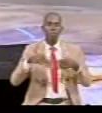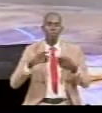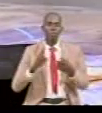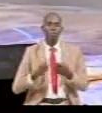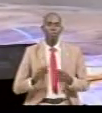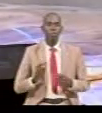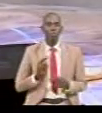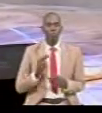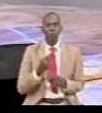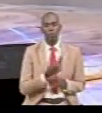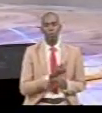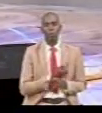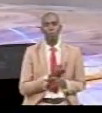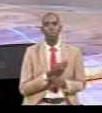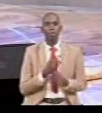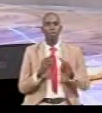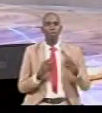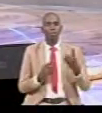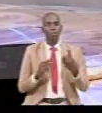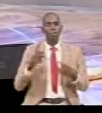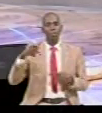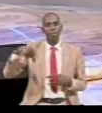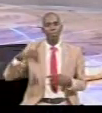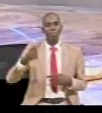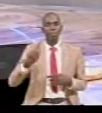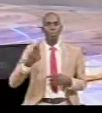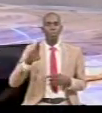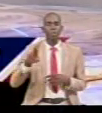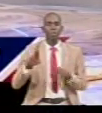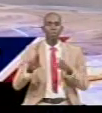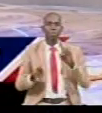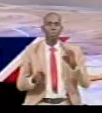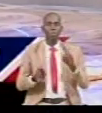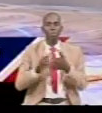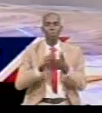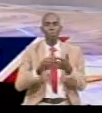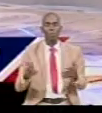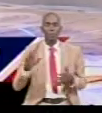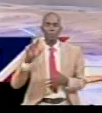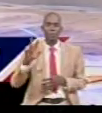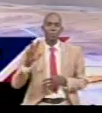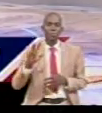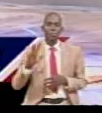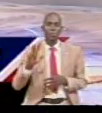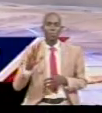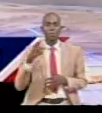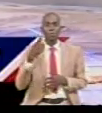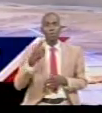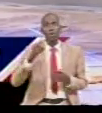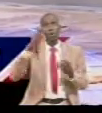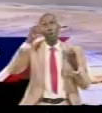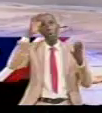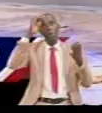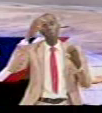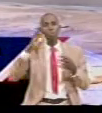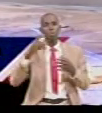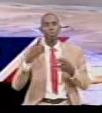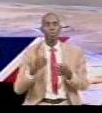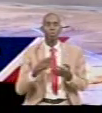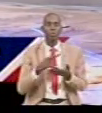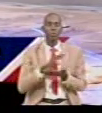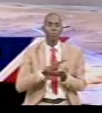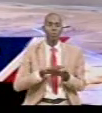unto us. 1 Peter chapter 1, reading from verse 3, the hope of the righteous